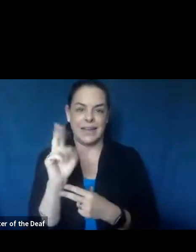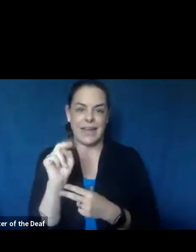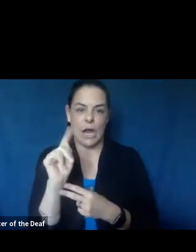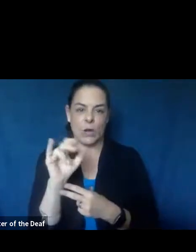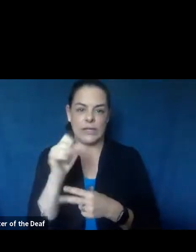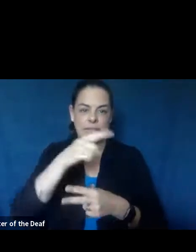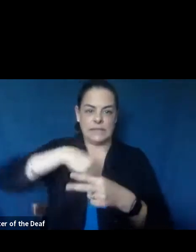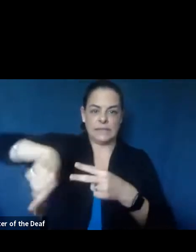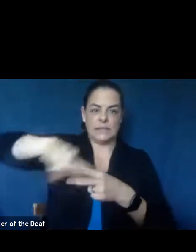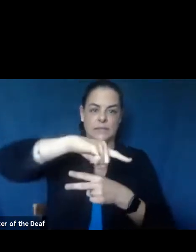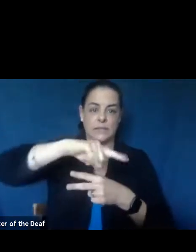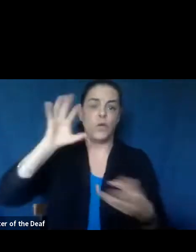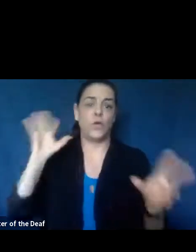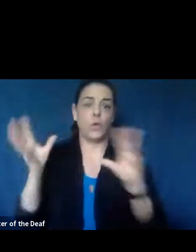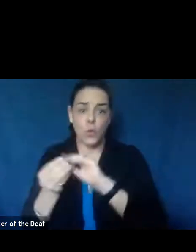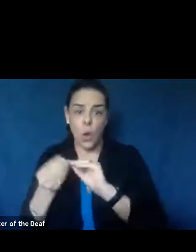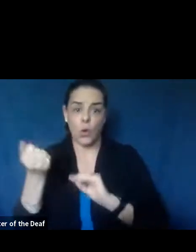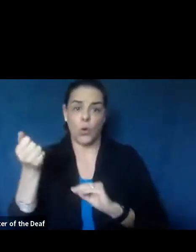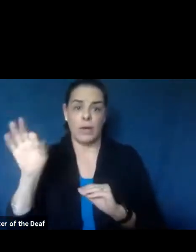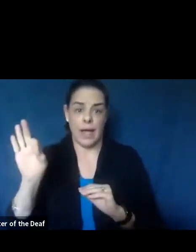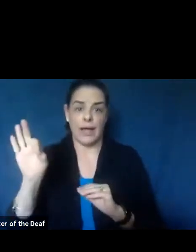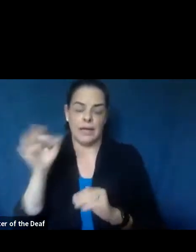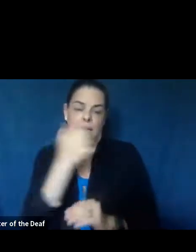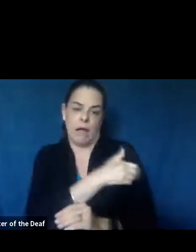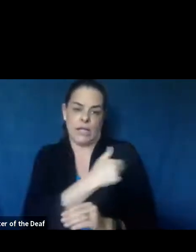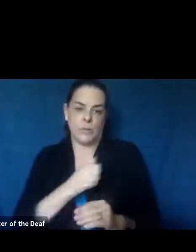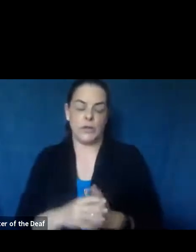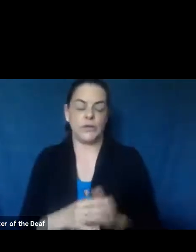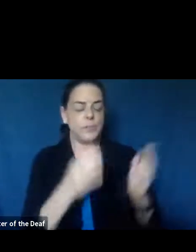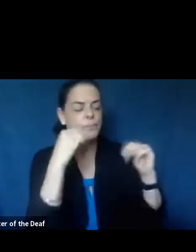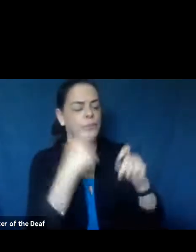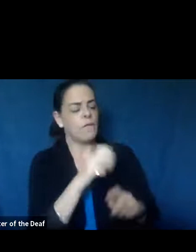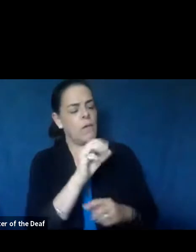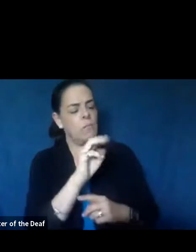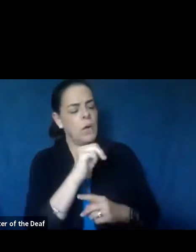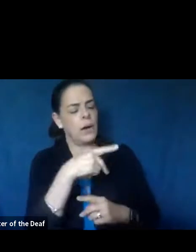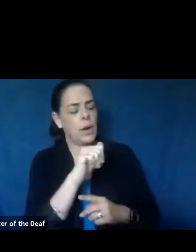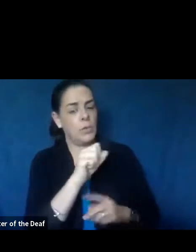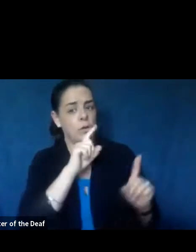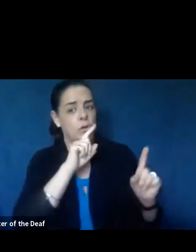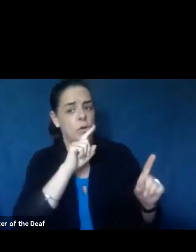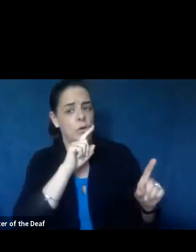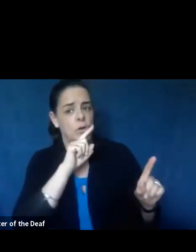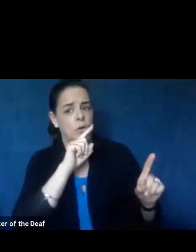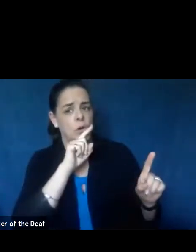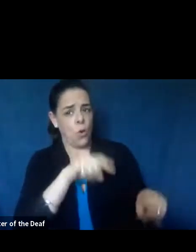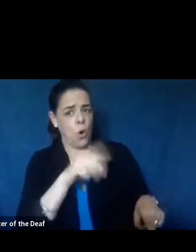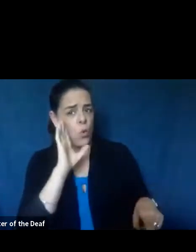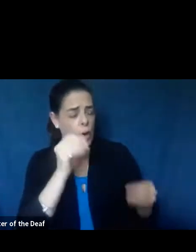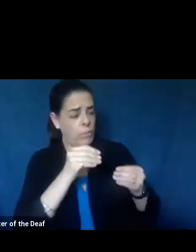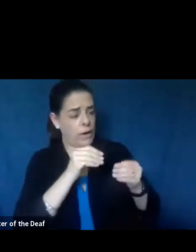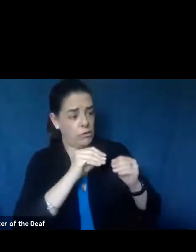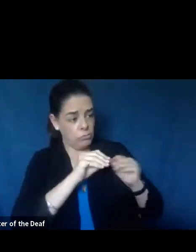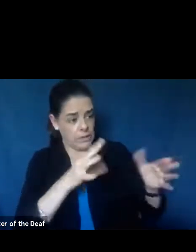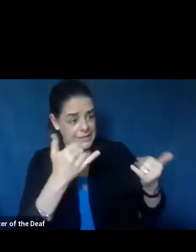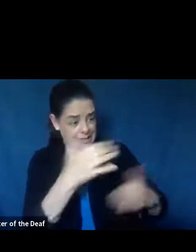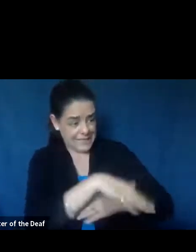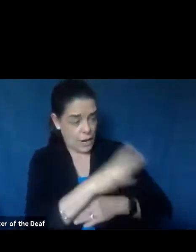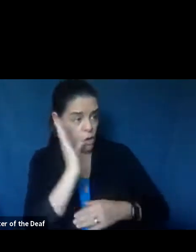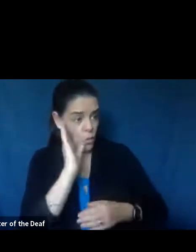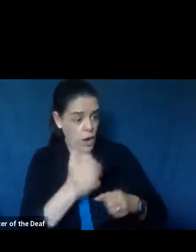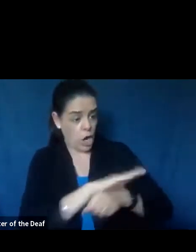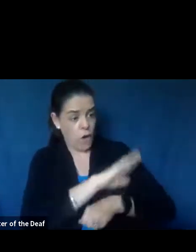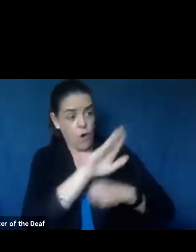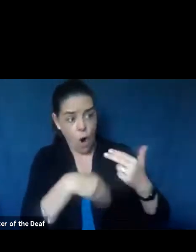of 19 hospitals. From the Compass, will the order being prepared for release this afternoon cover all of the phased